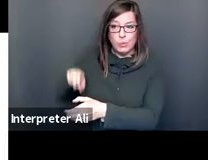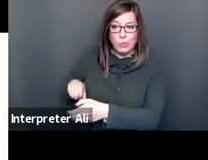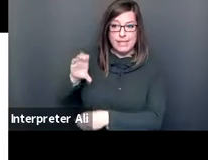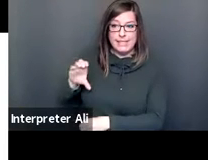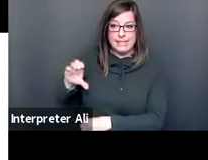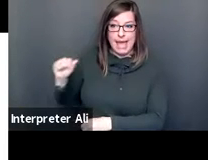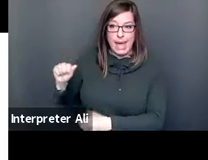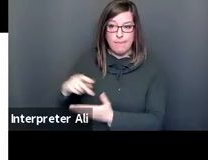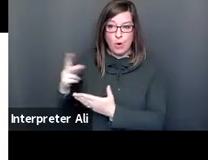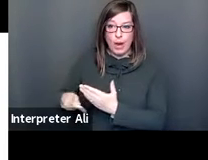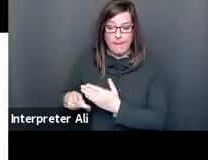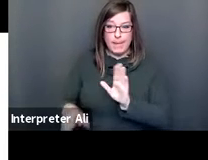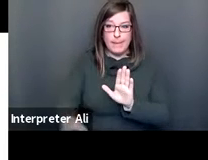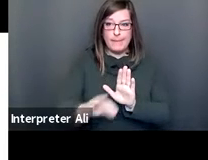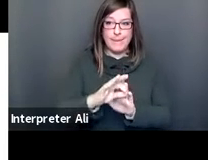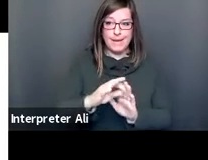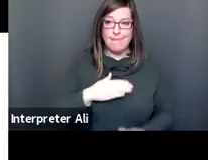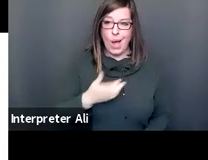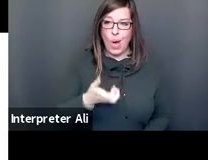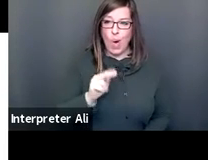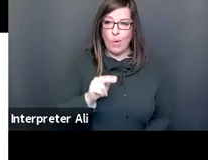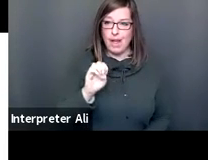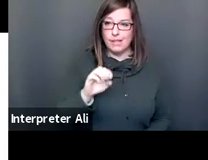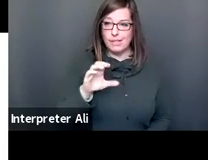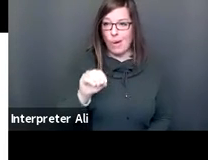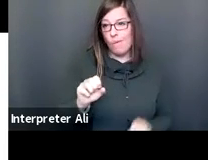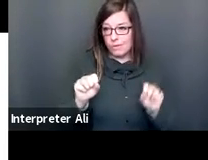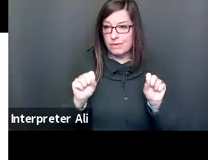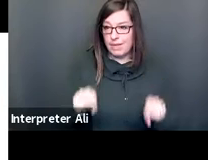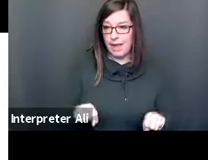program and then choose your own ESCO.